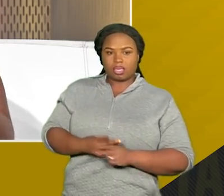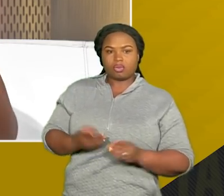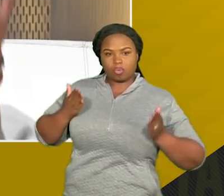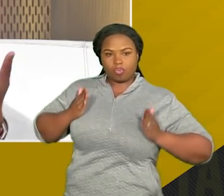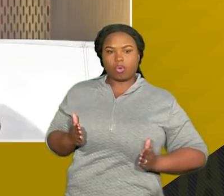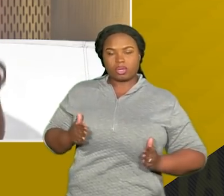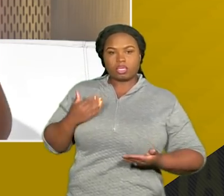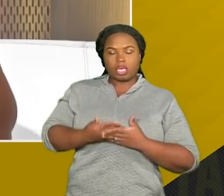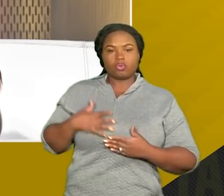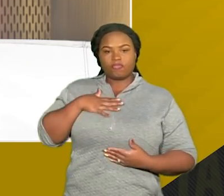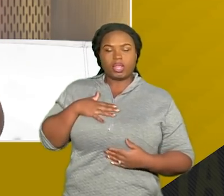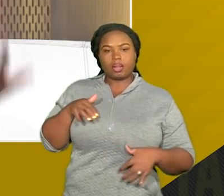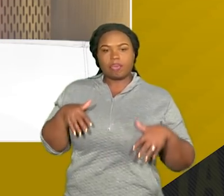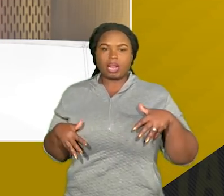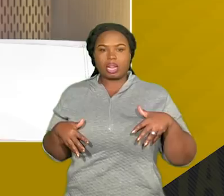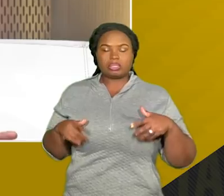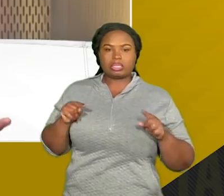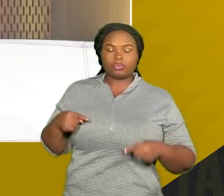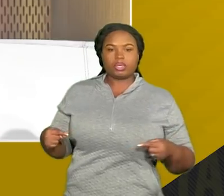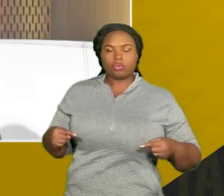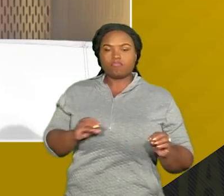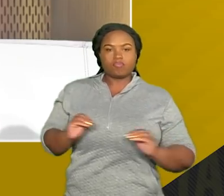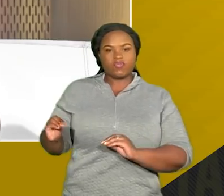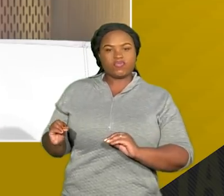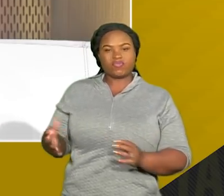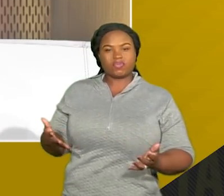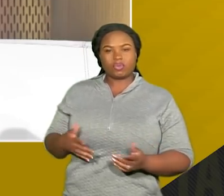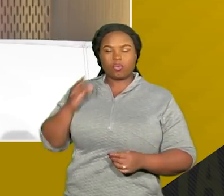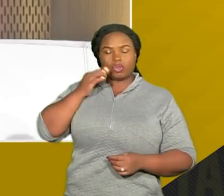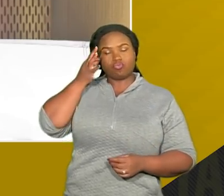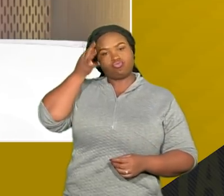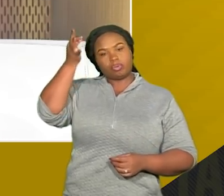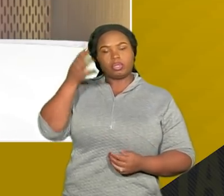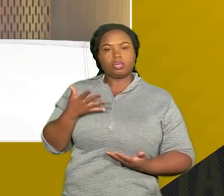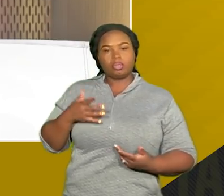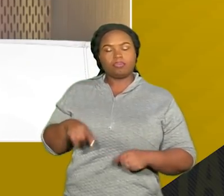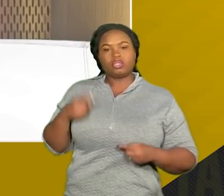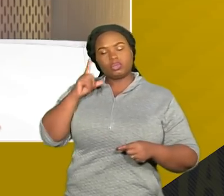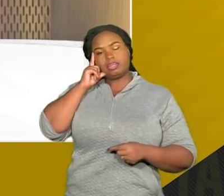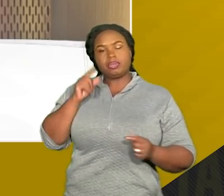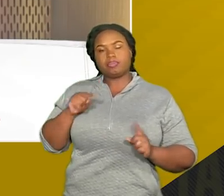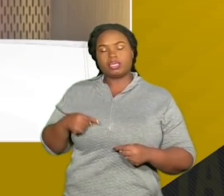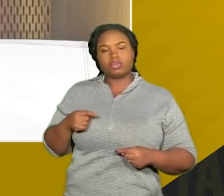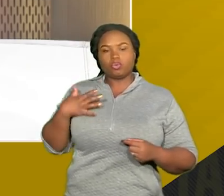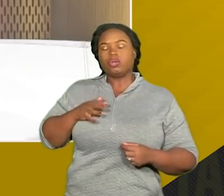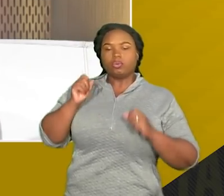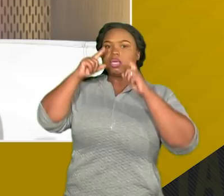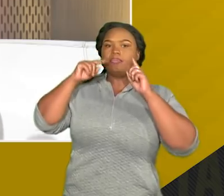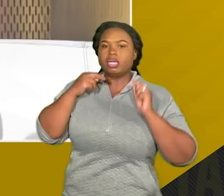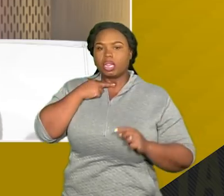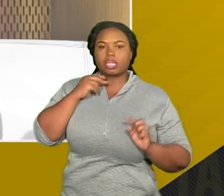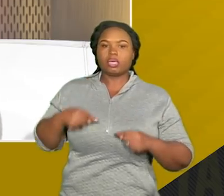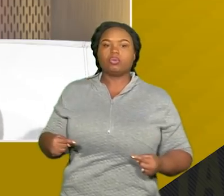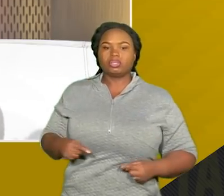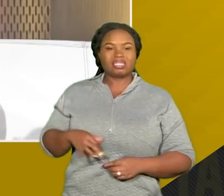going into that paralysis that you cannot be able to come out of it. So it's light and dark. It's how you perceive things, and not everything that happens